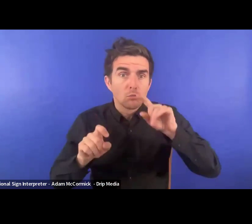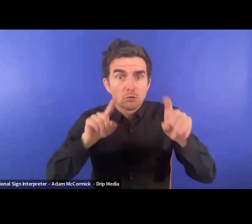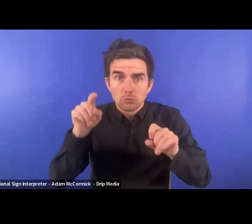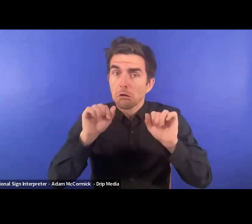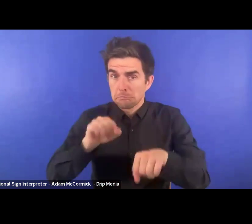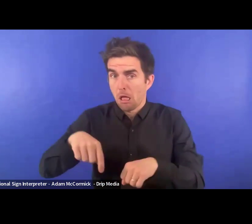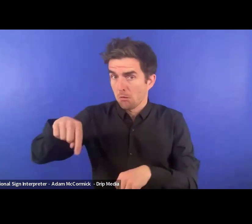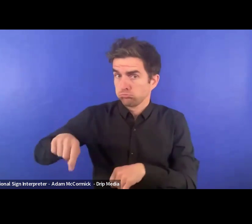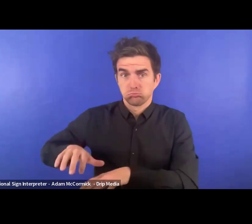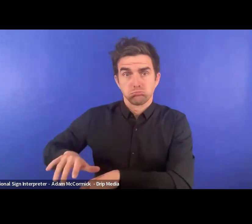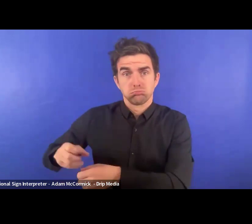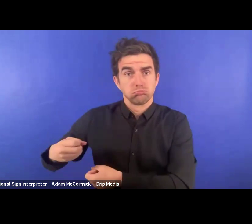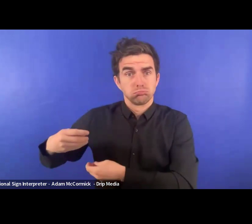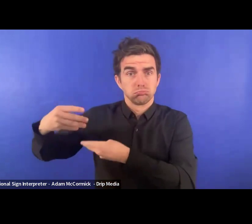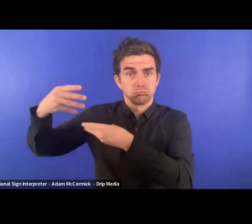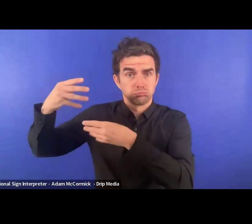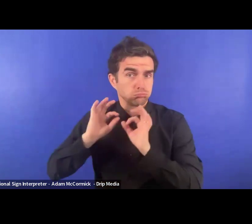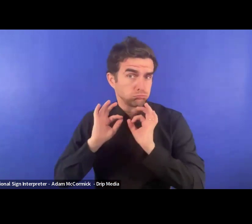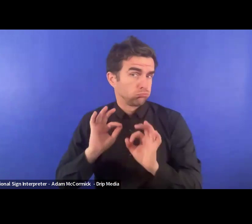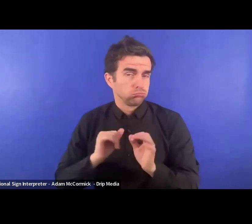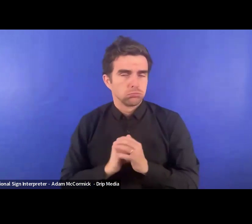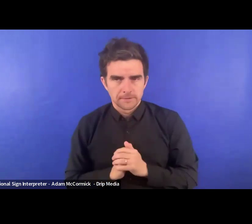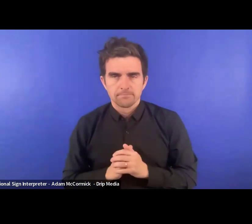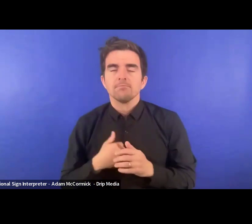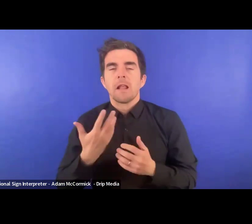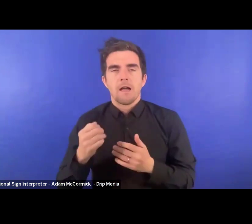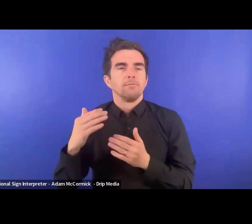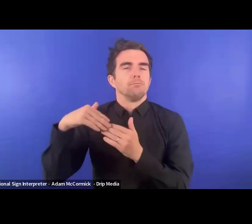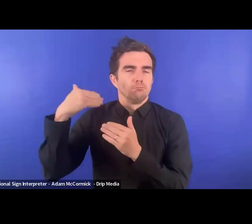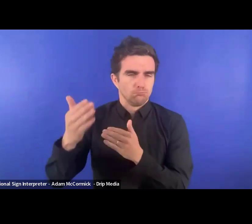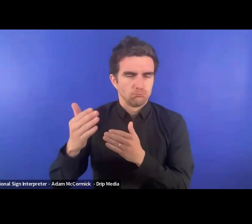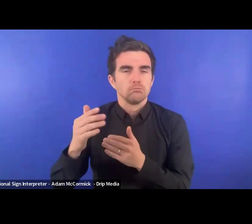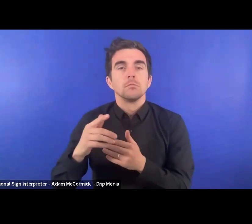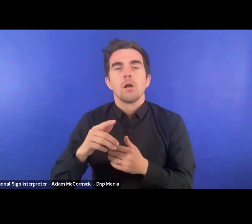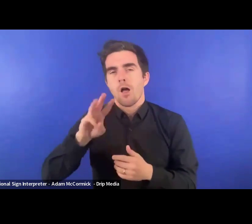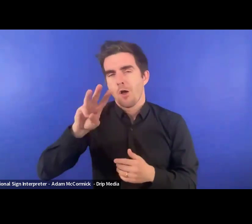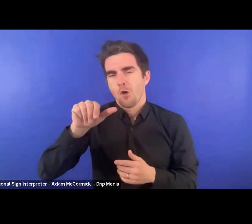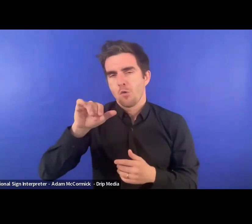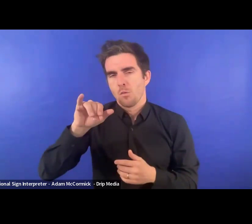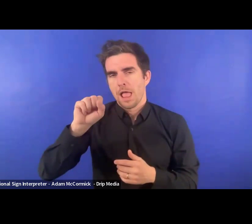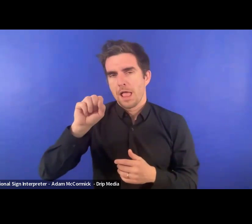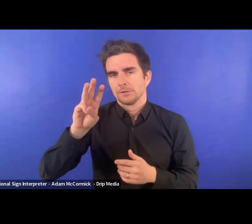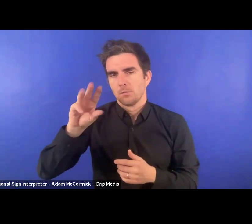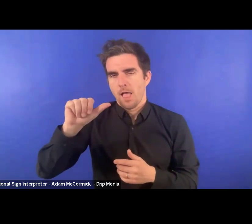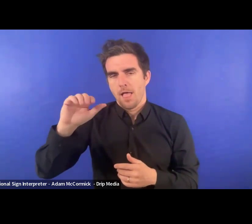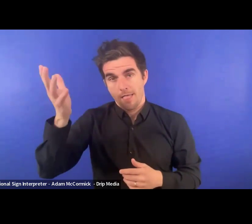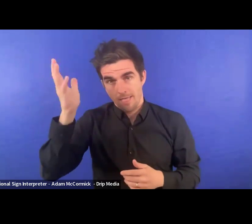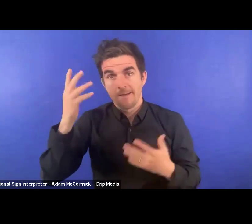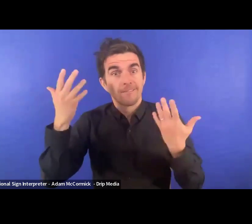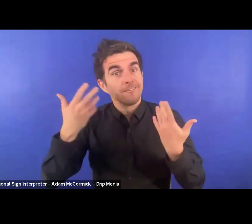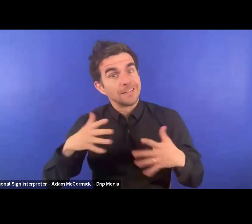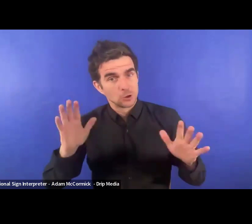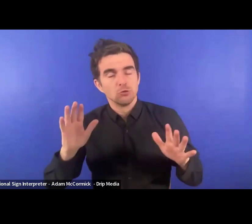after Waiswa's presentation, when we will make some time to answer any question you might have, any remark,